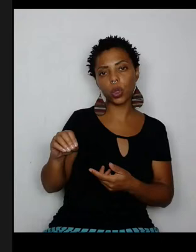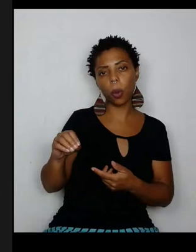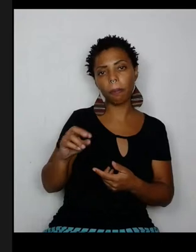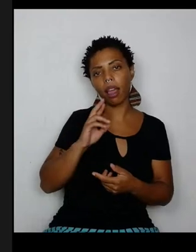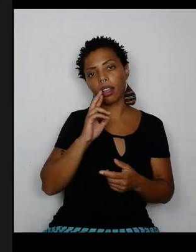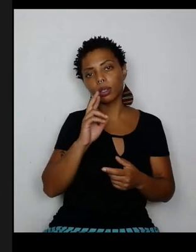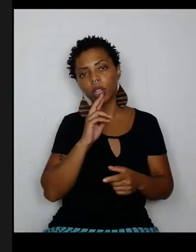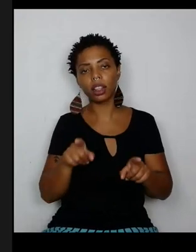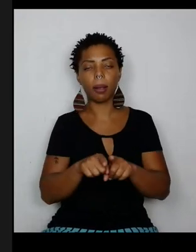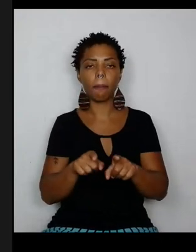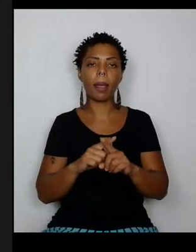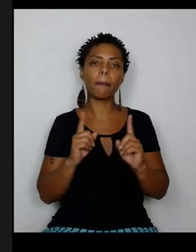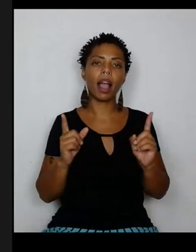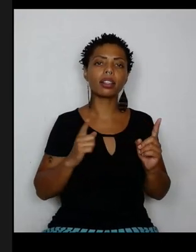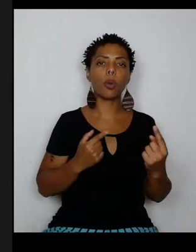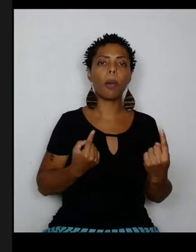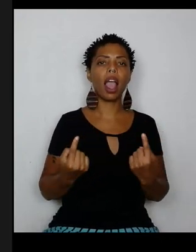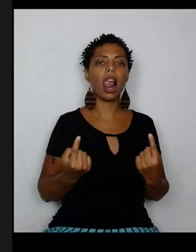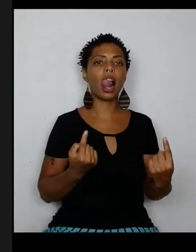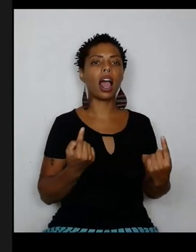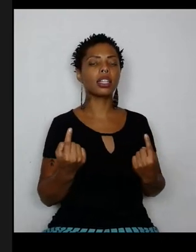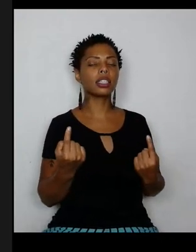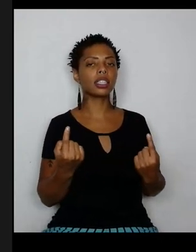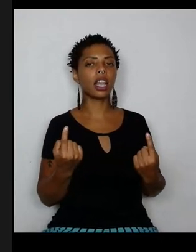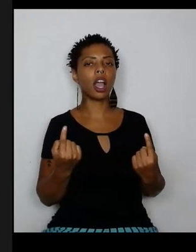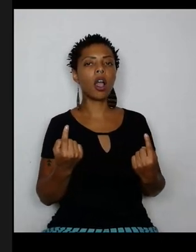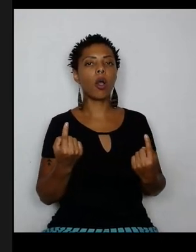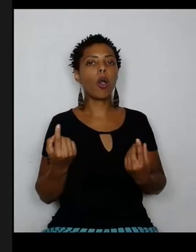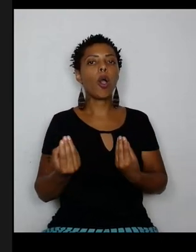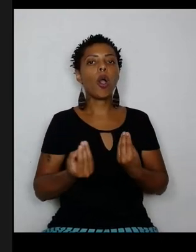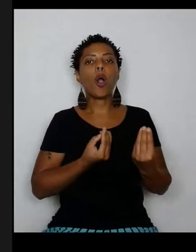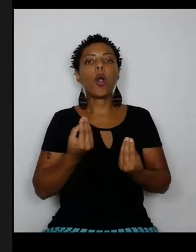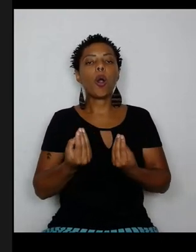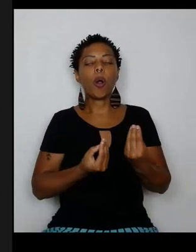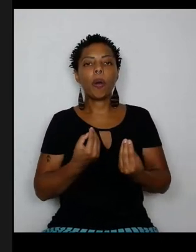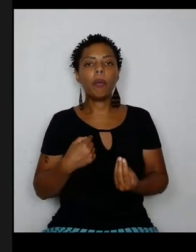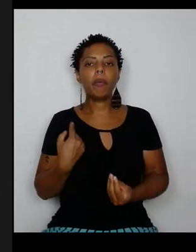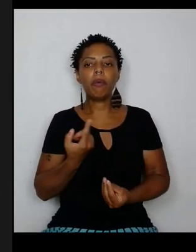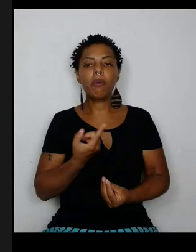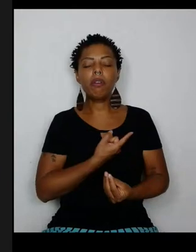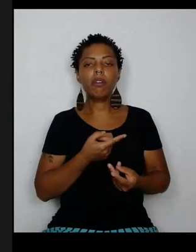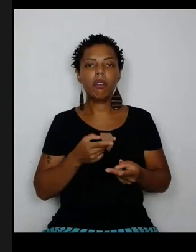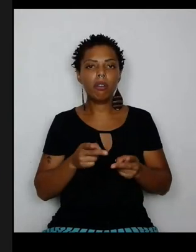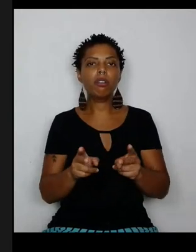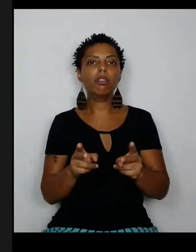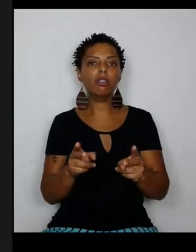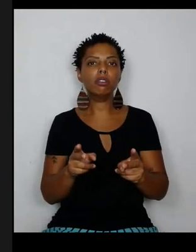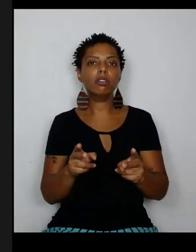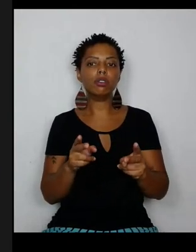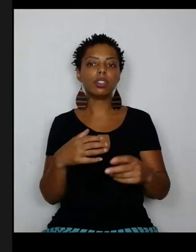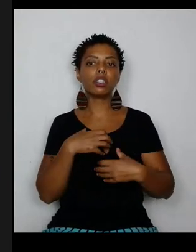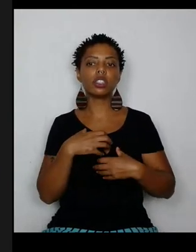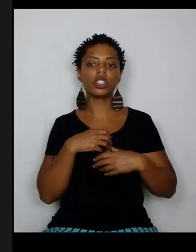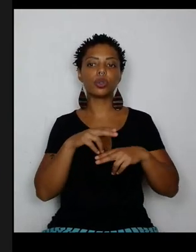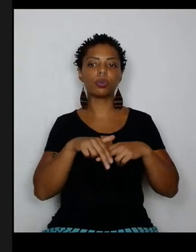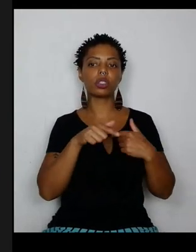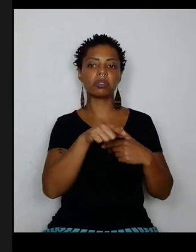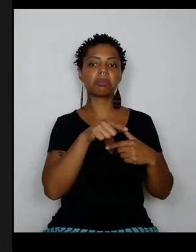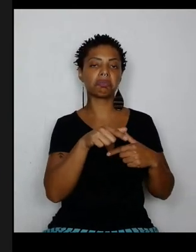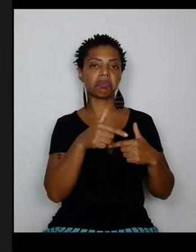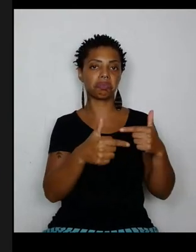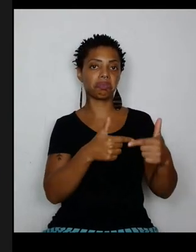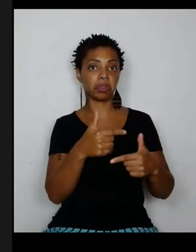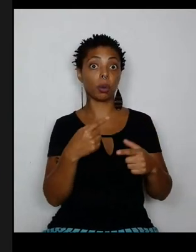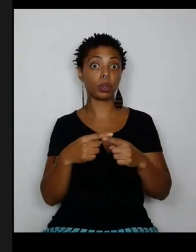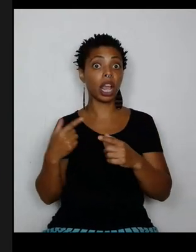i think maybe fernando could address this one because i believe even to date we are